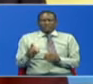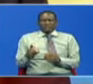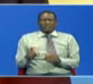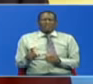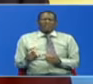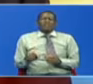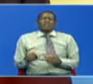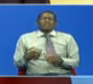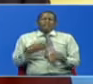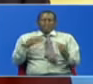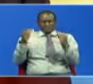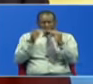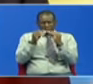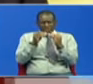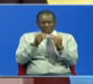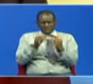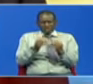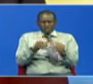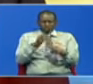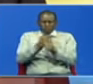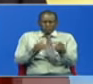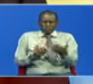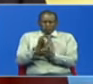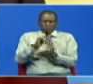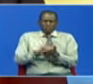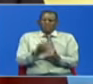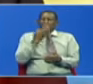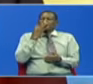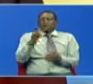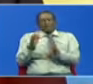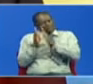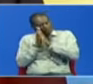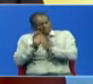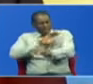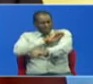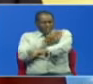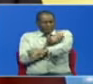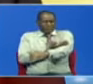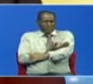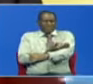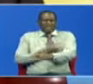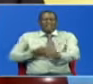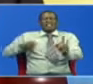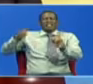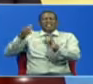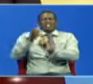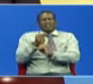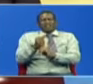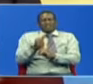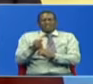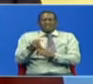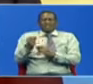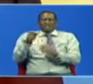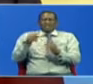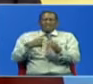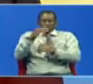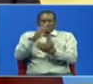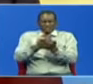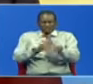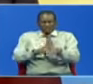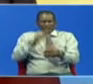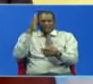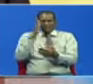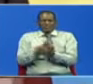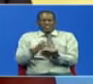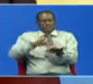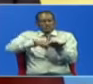to ensure that this 300-bed capacity is met within a certain deadline. And in fact,